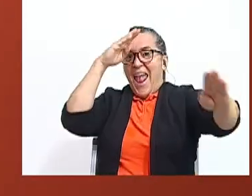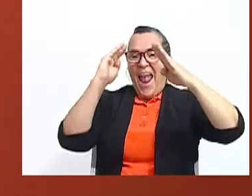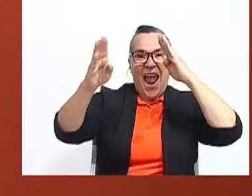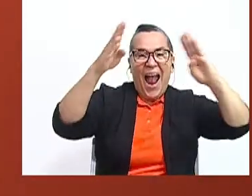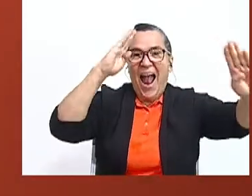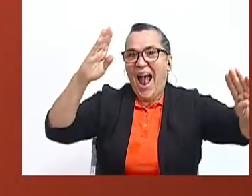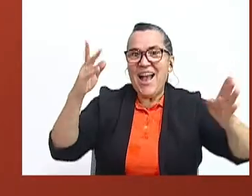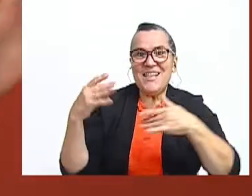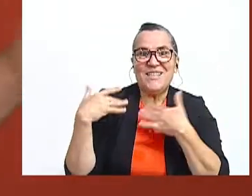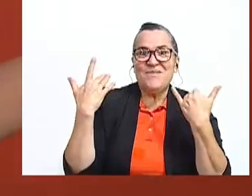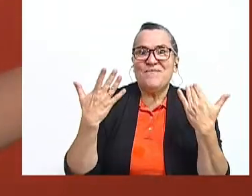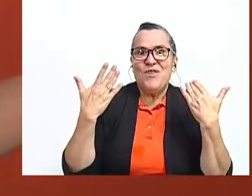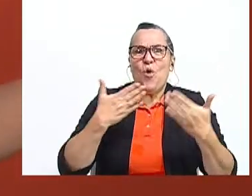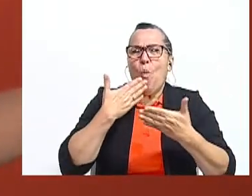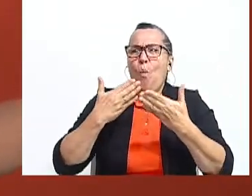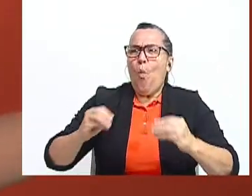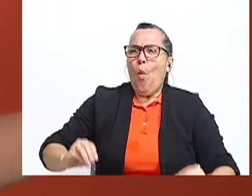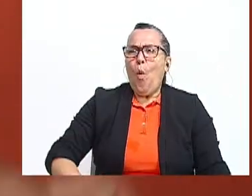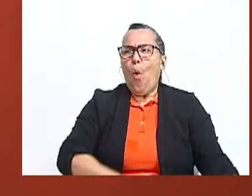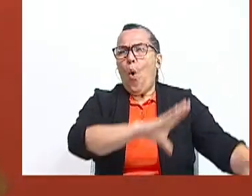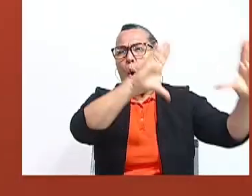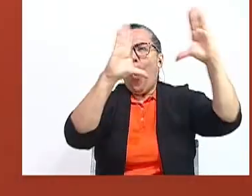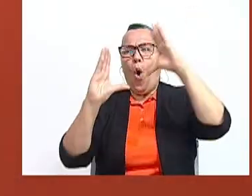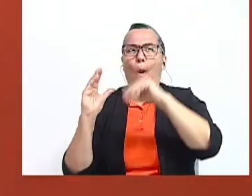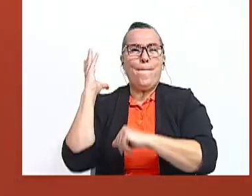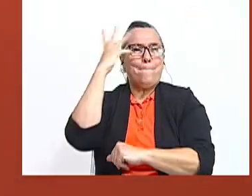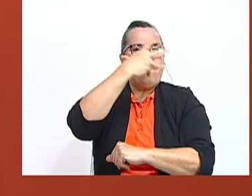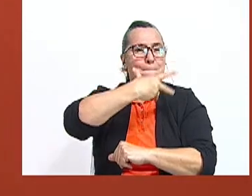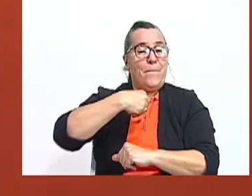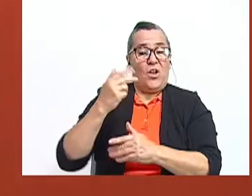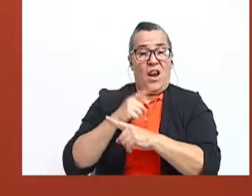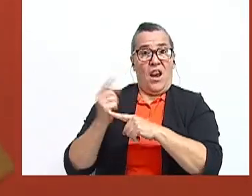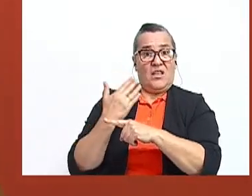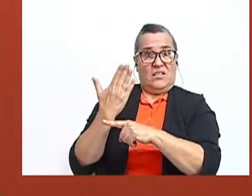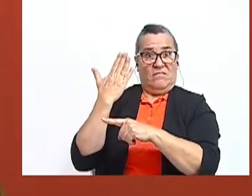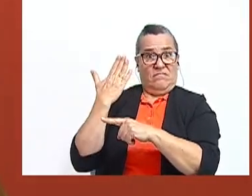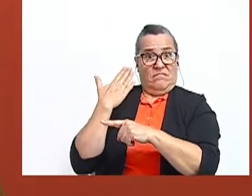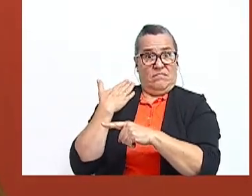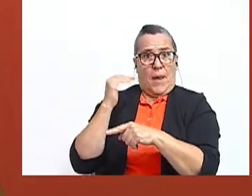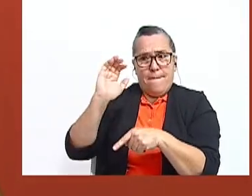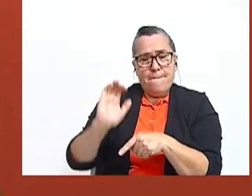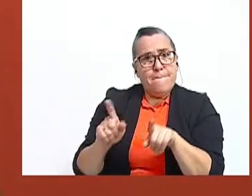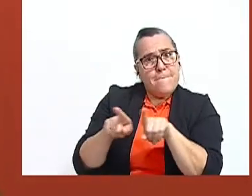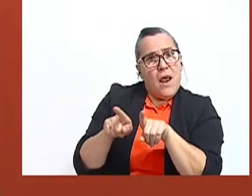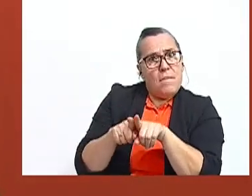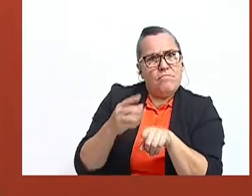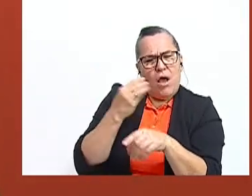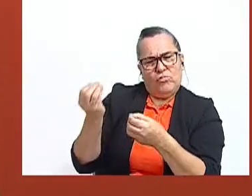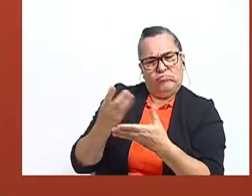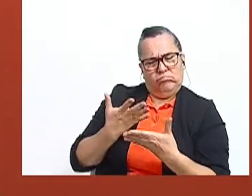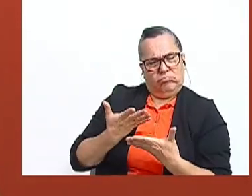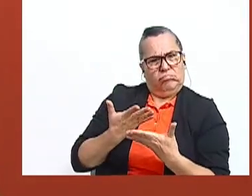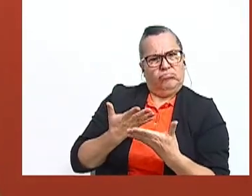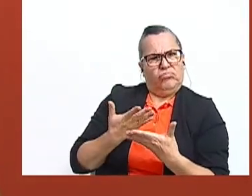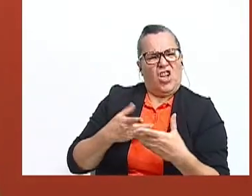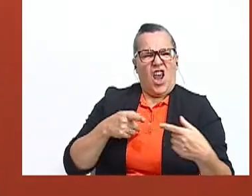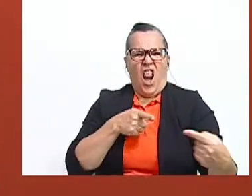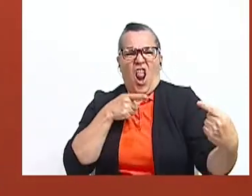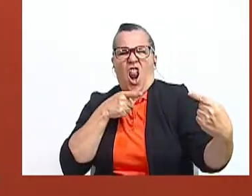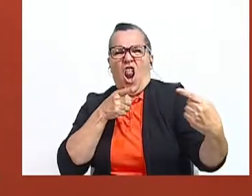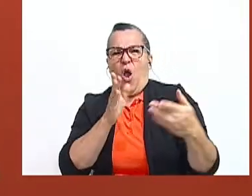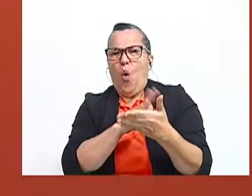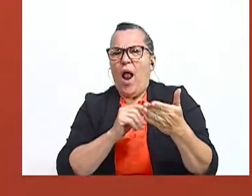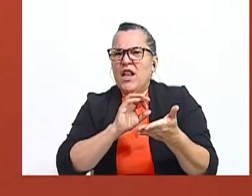I hope you're having a good and beautiful day. Last week, my little brother told me that he wanted to fight with someone